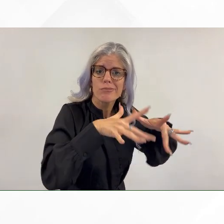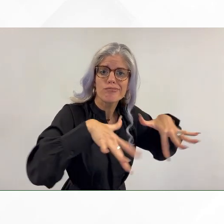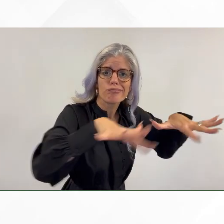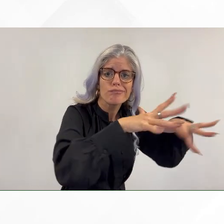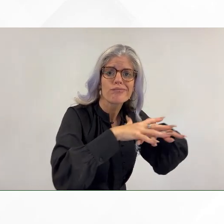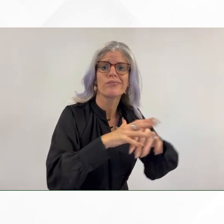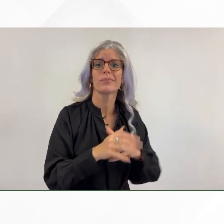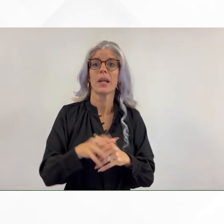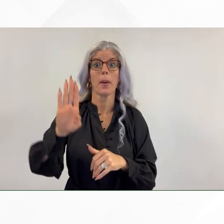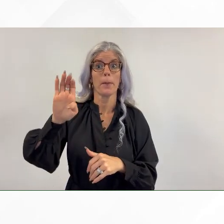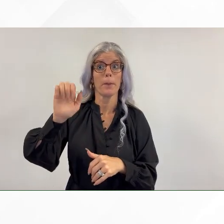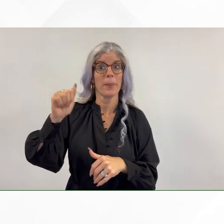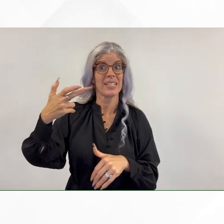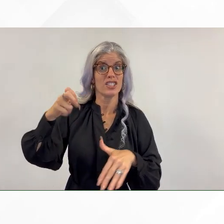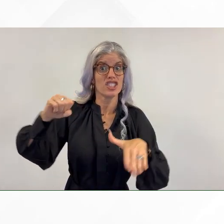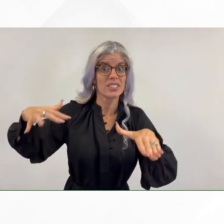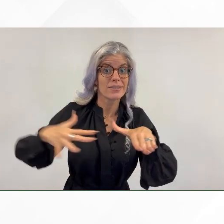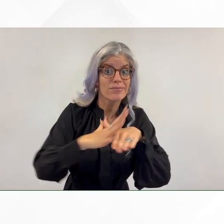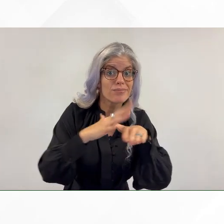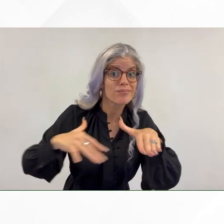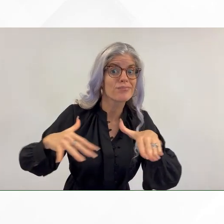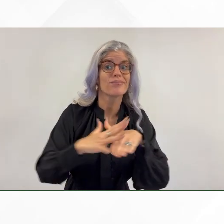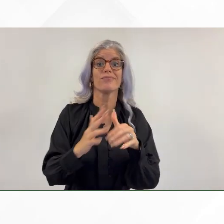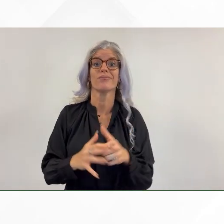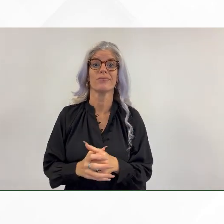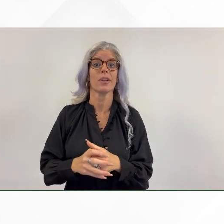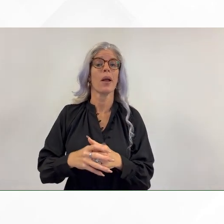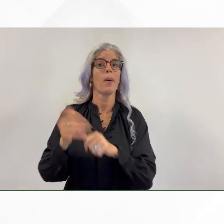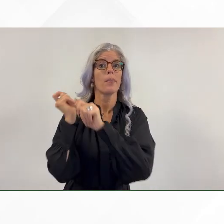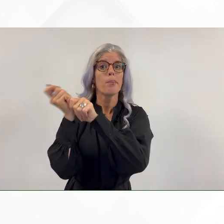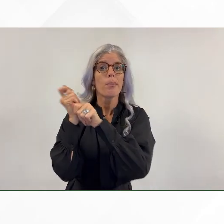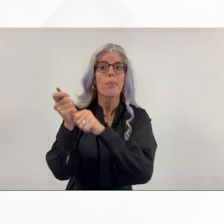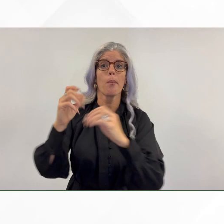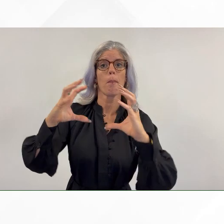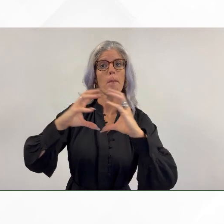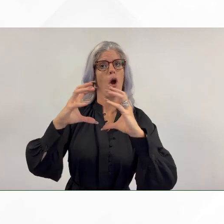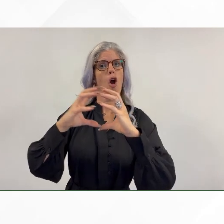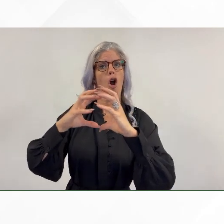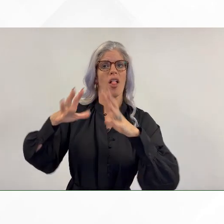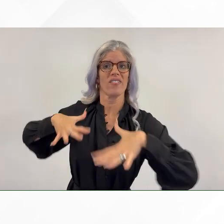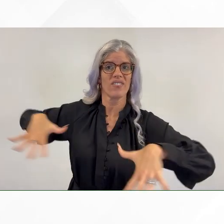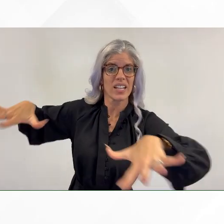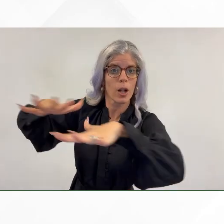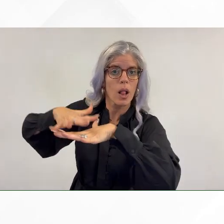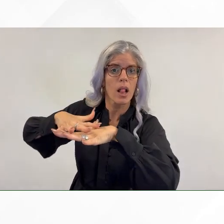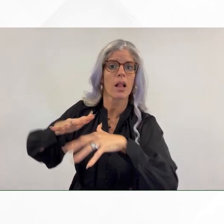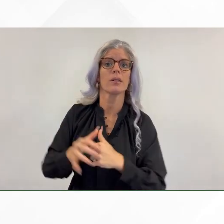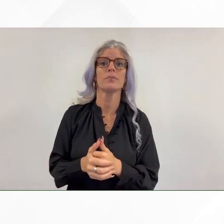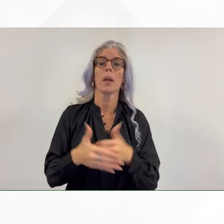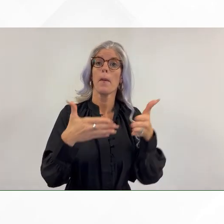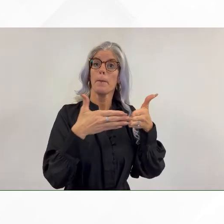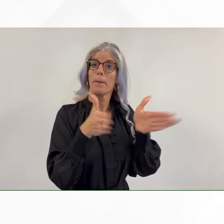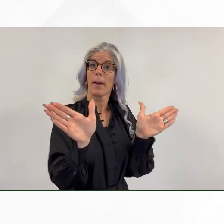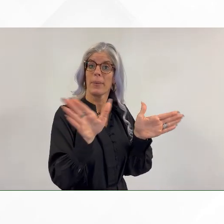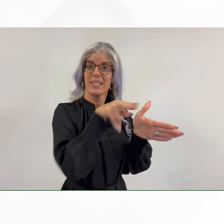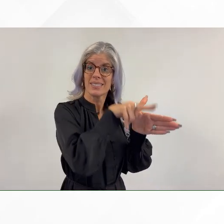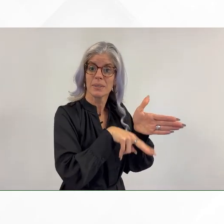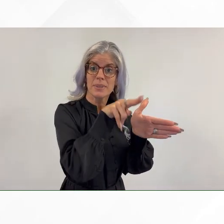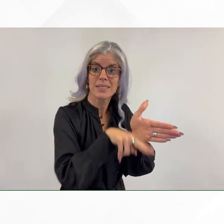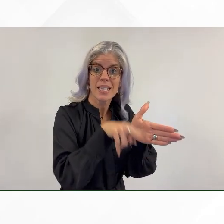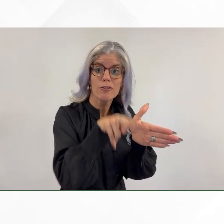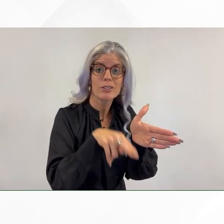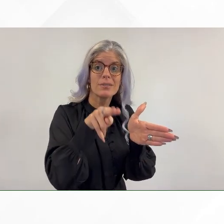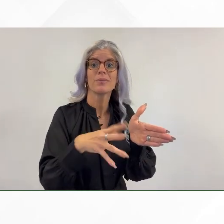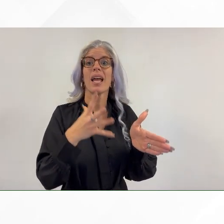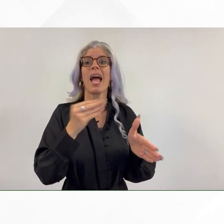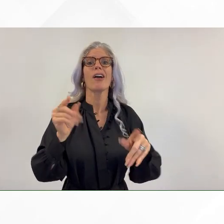F. This does not include unimproved natural features or the replacement of trees, shrubs, or ground cover unless they are